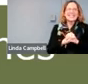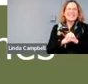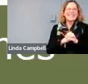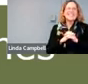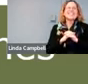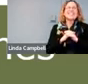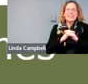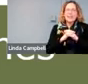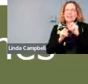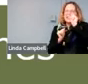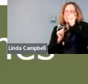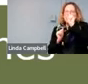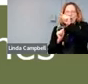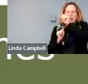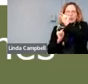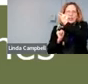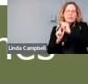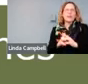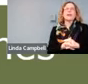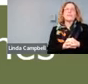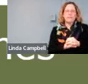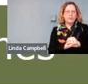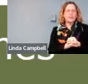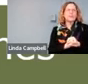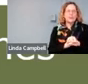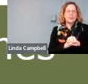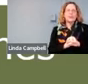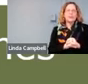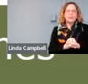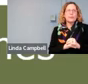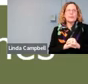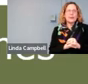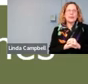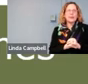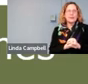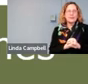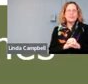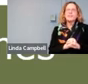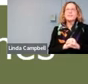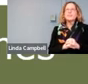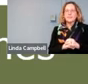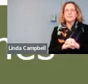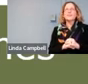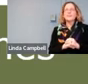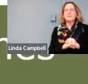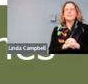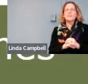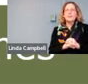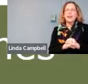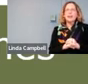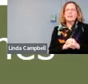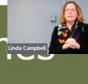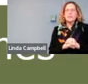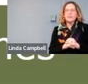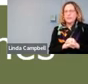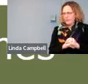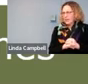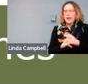thermocyclus crassus. And it's a very tiny organism in the top right.